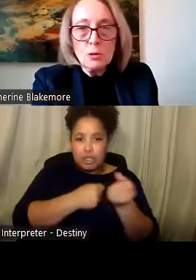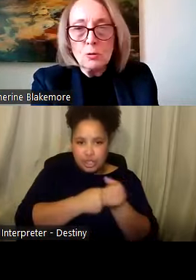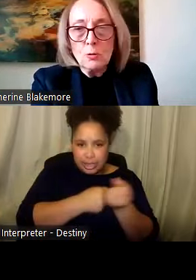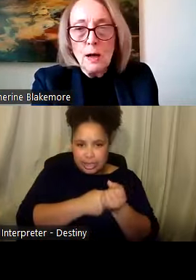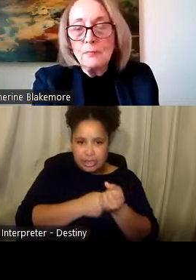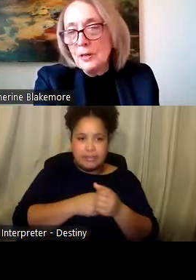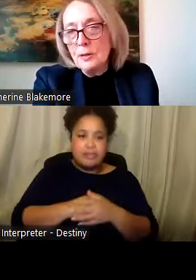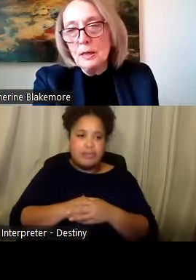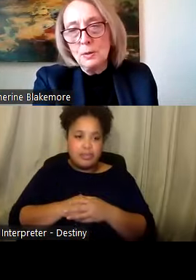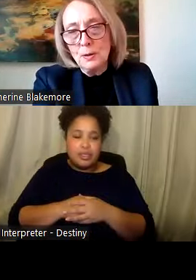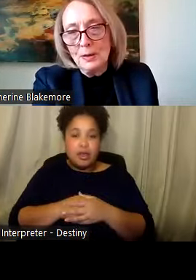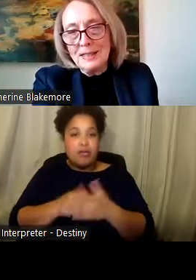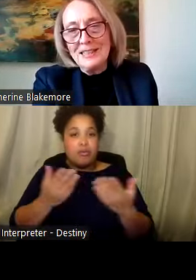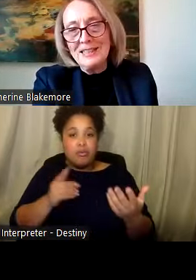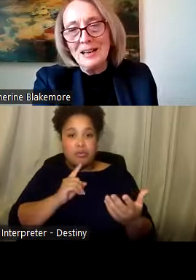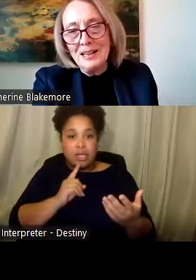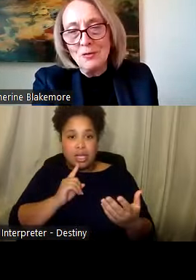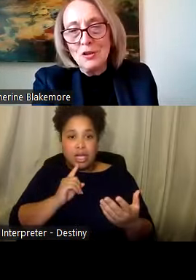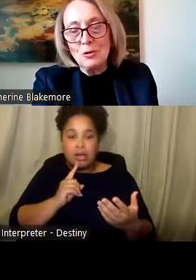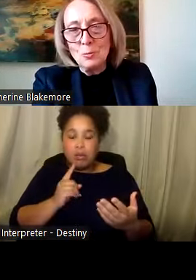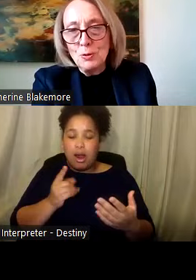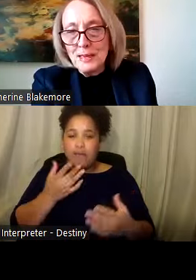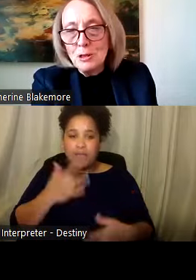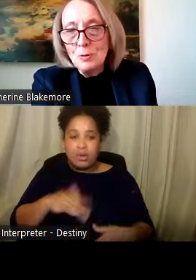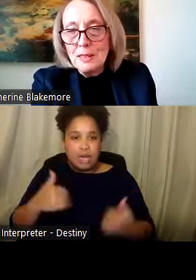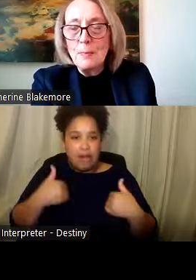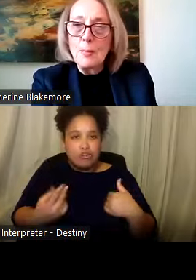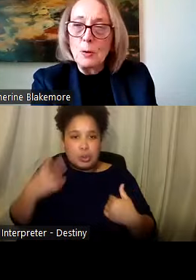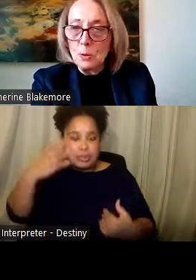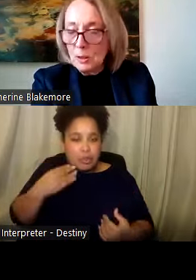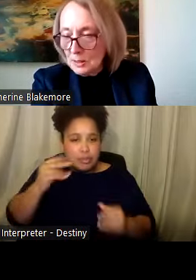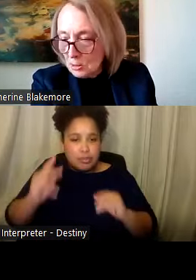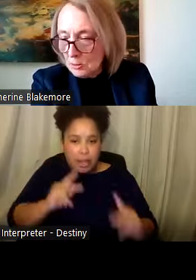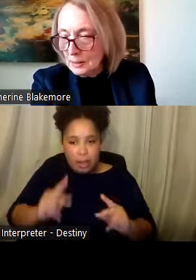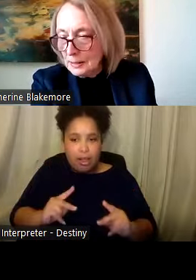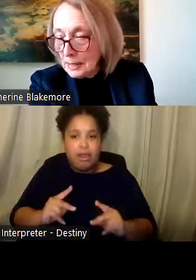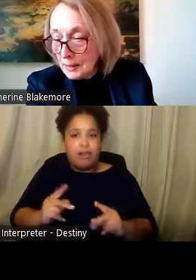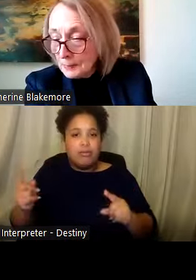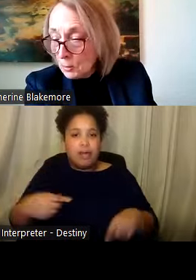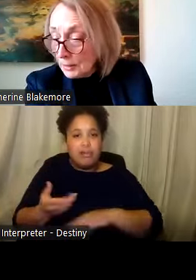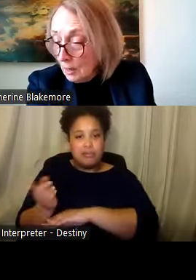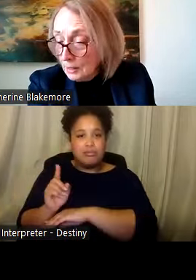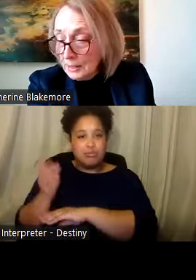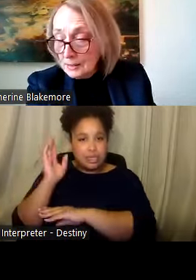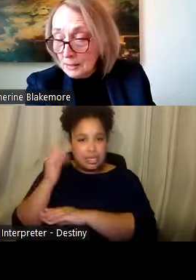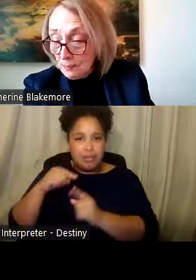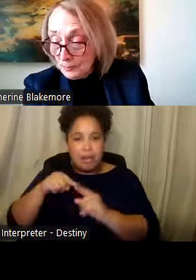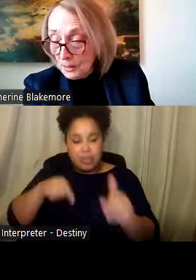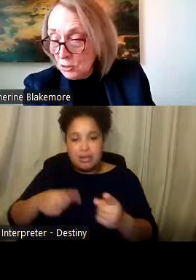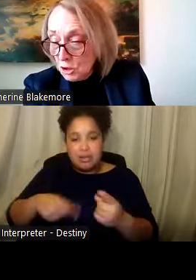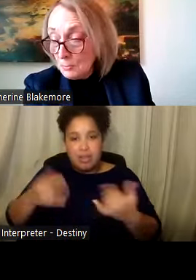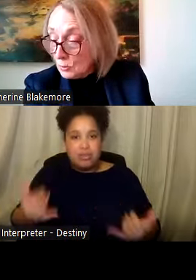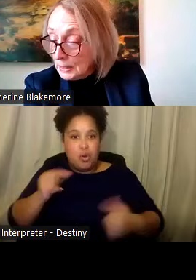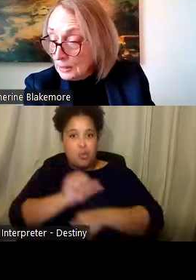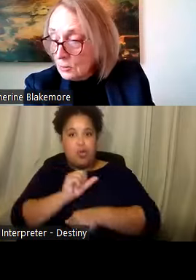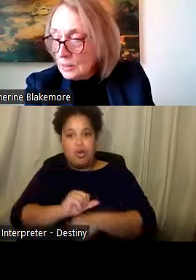have two very experienced individuals present to us about the work that's currently going on.